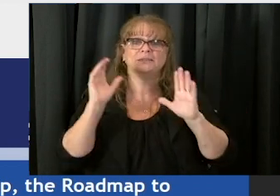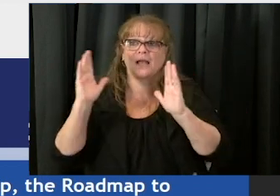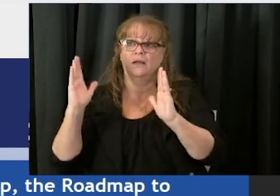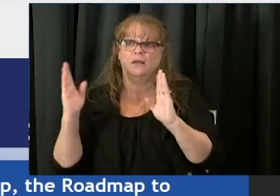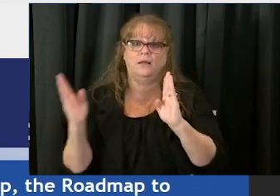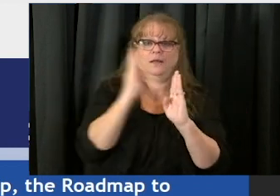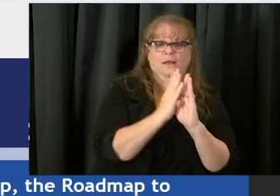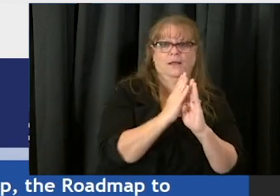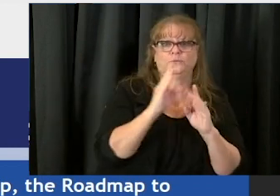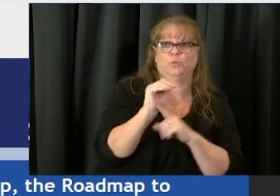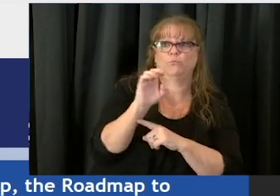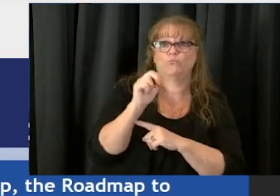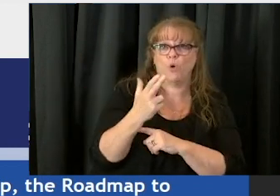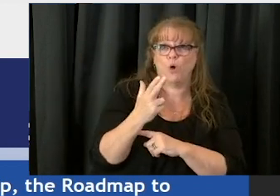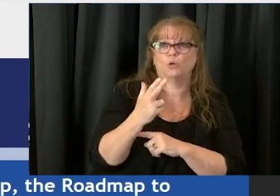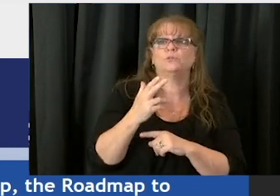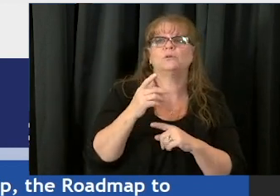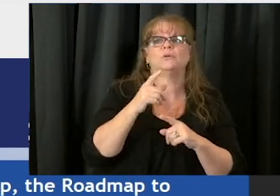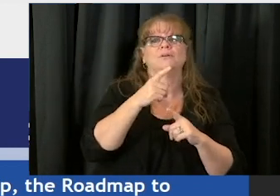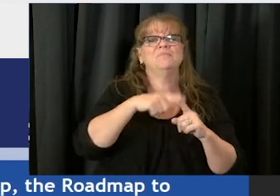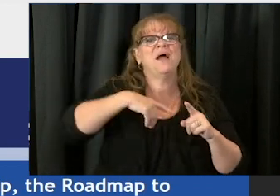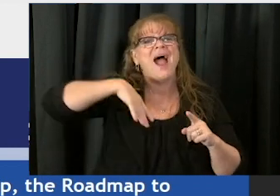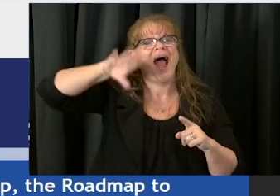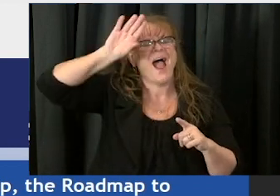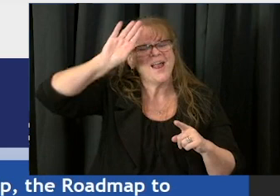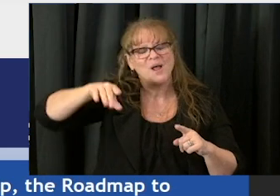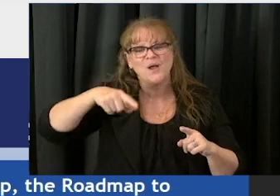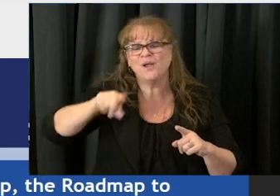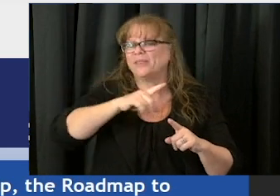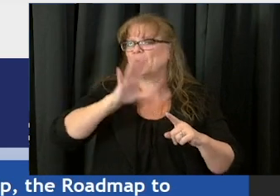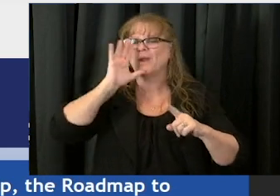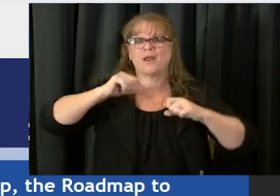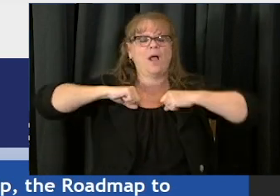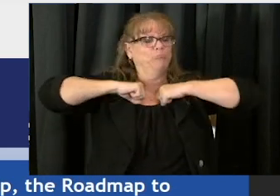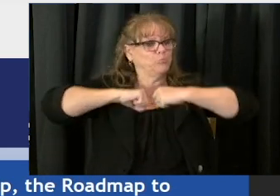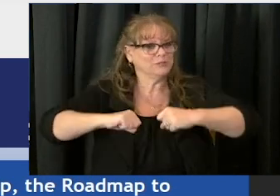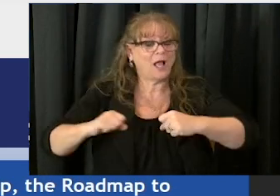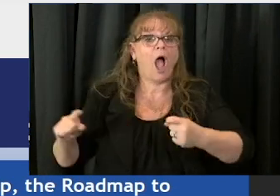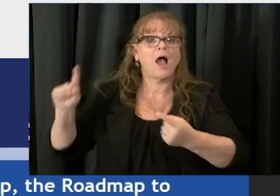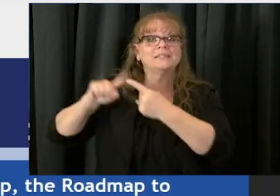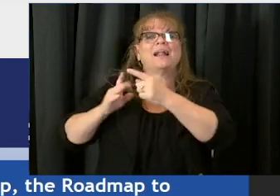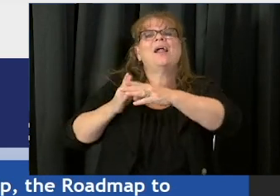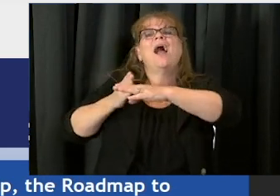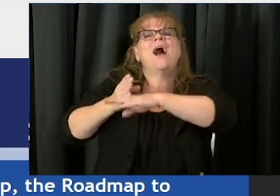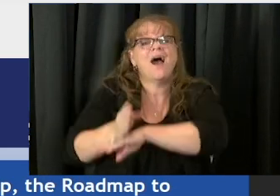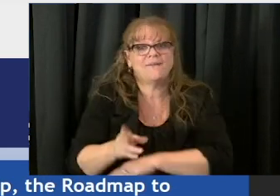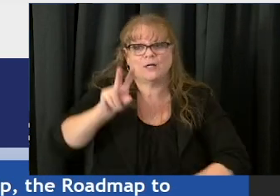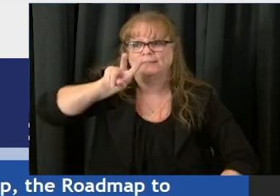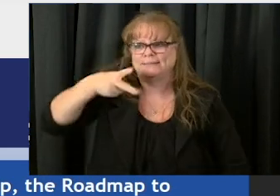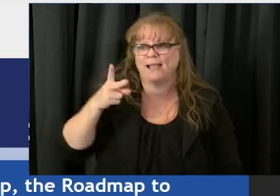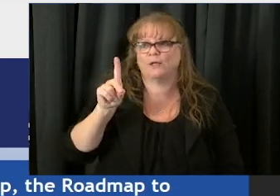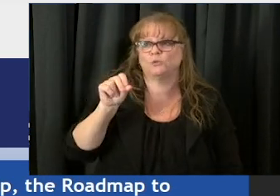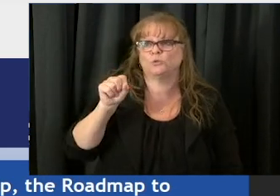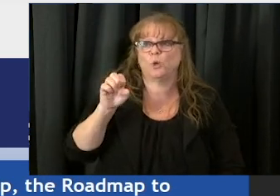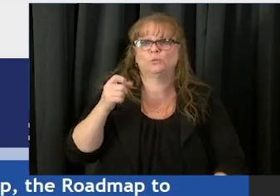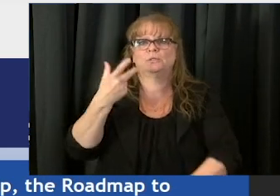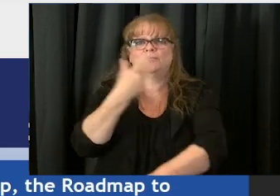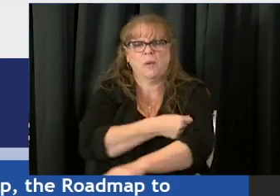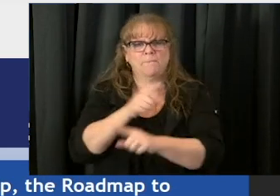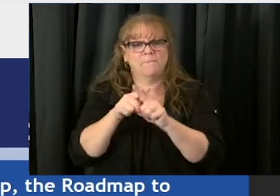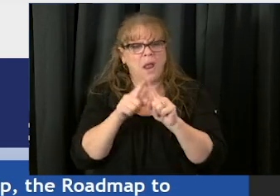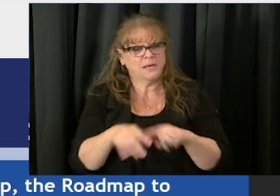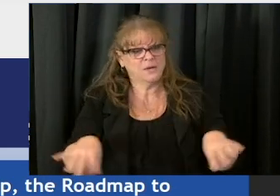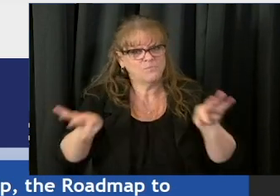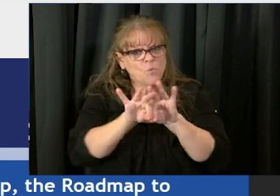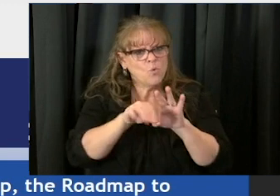how we can make schools safe. And we have this layered approach, meaning when you do all of these things,